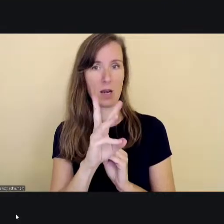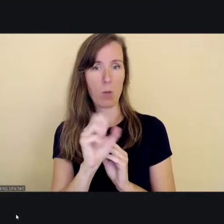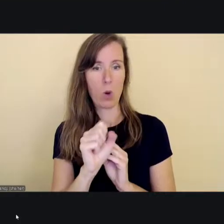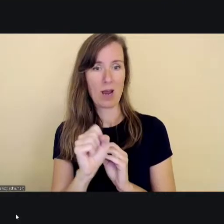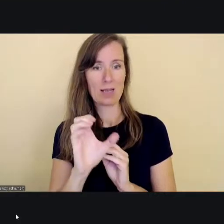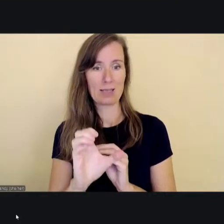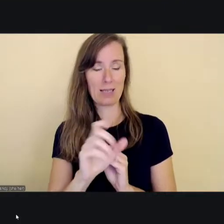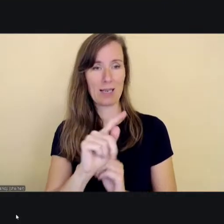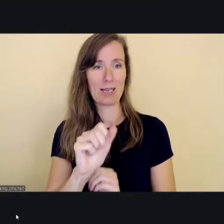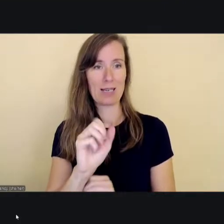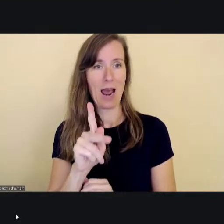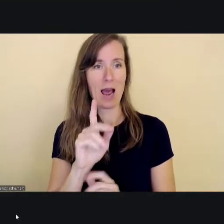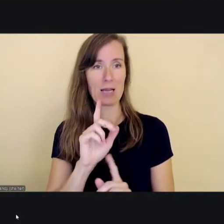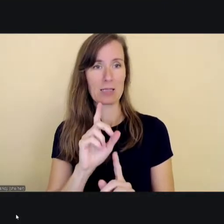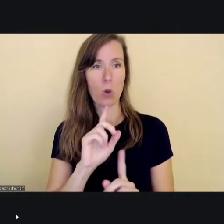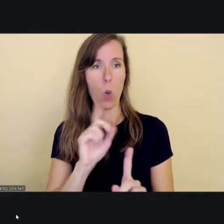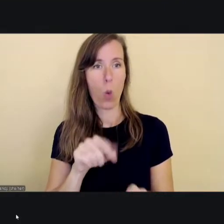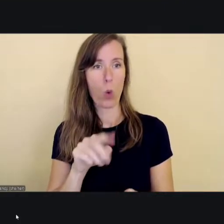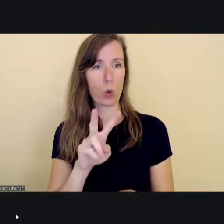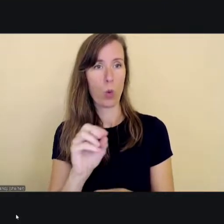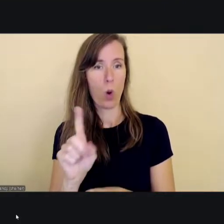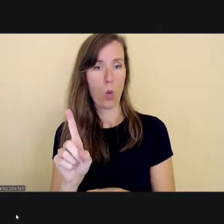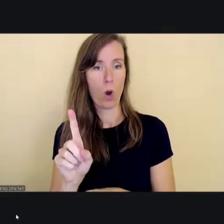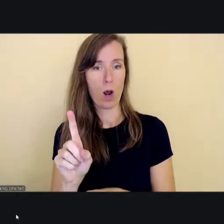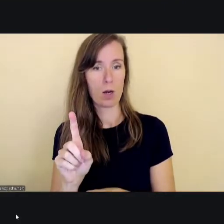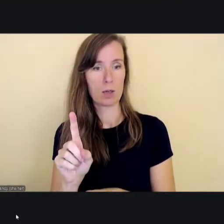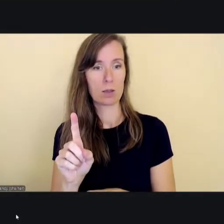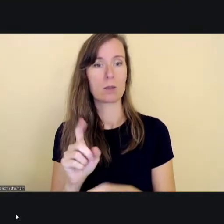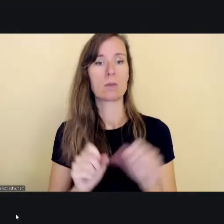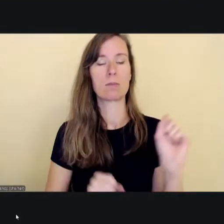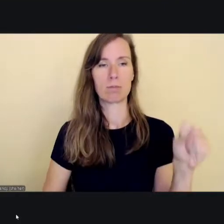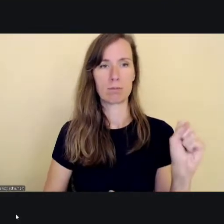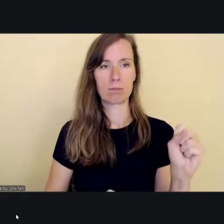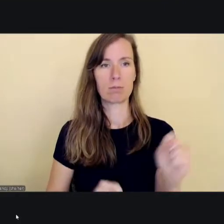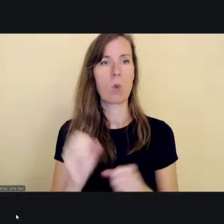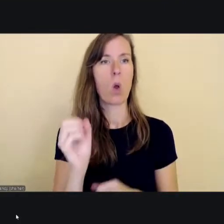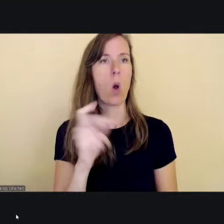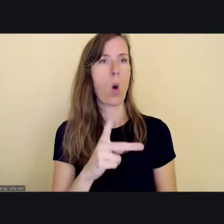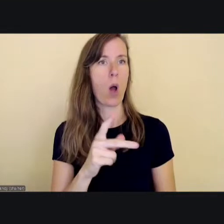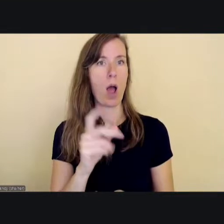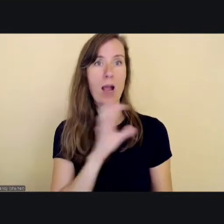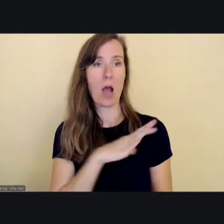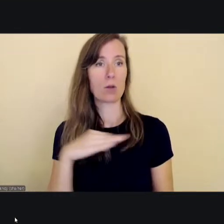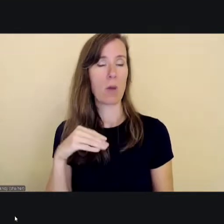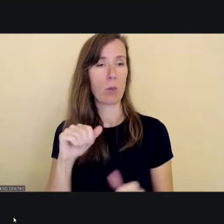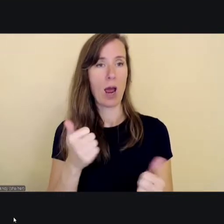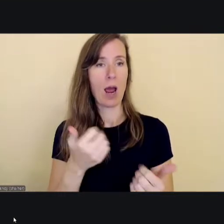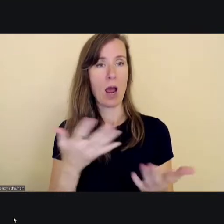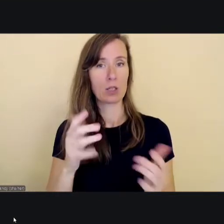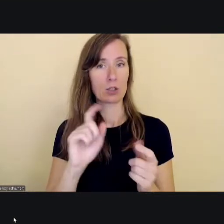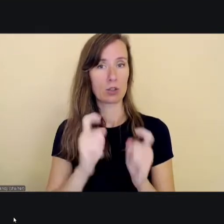That's correct, Mayor. All right. Council, are there any other changes to the agenda?